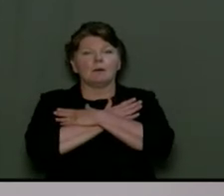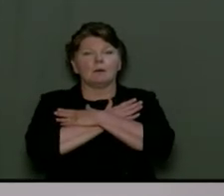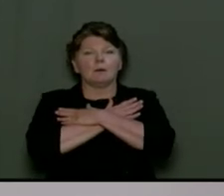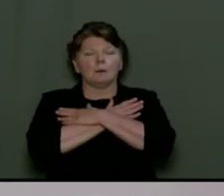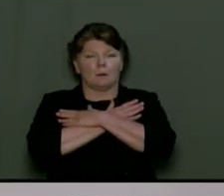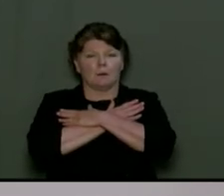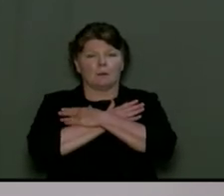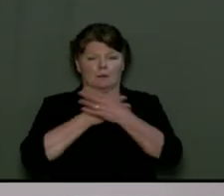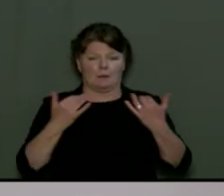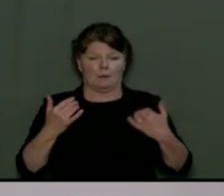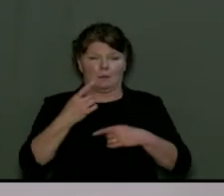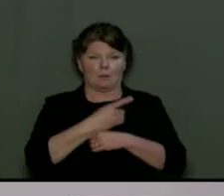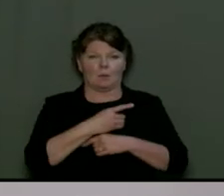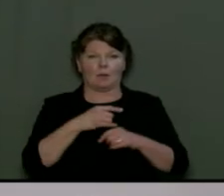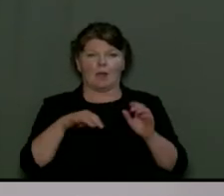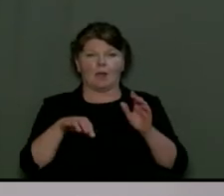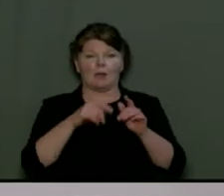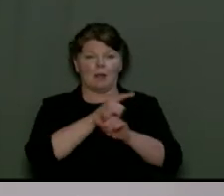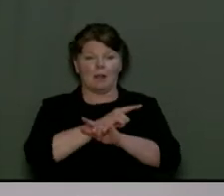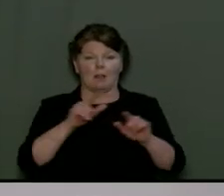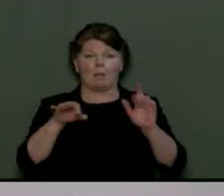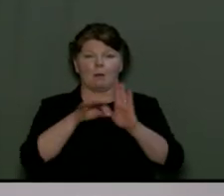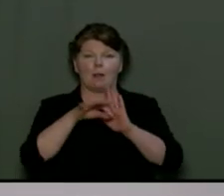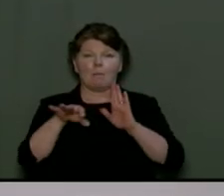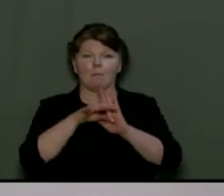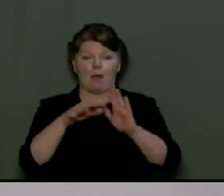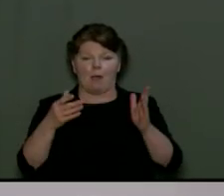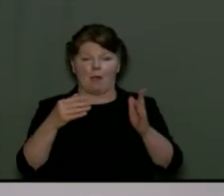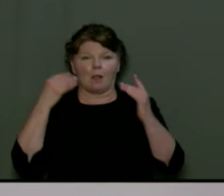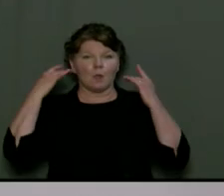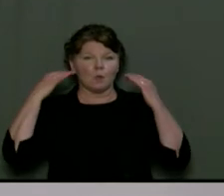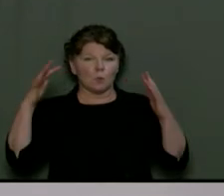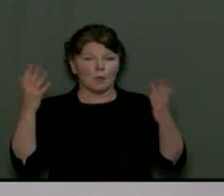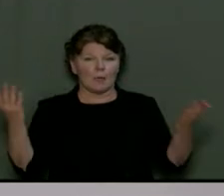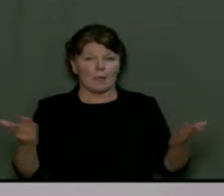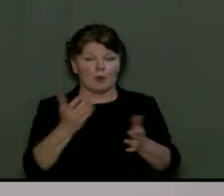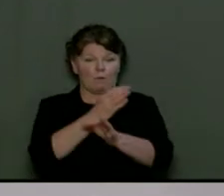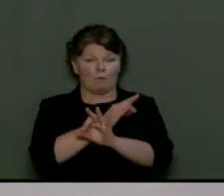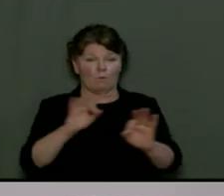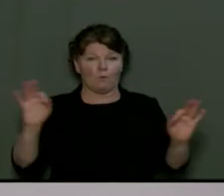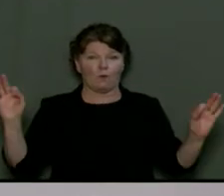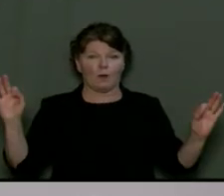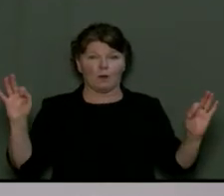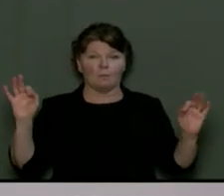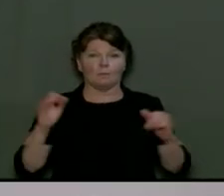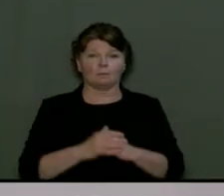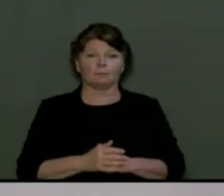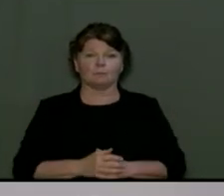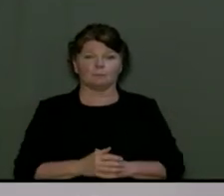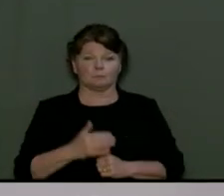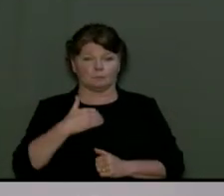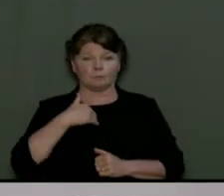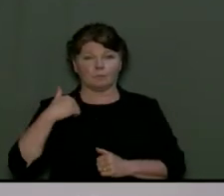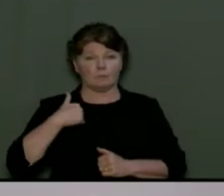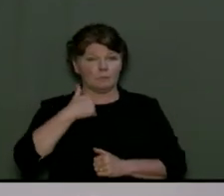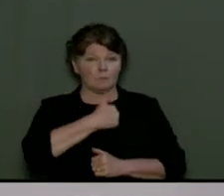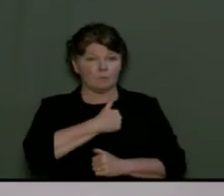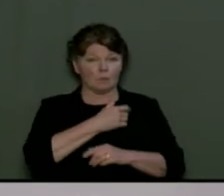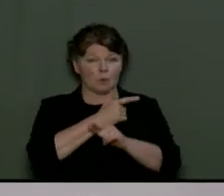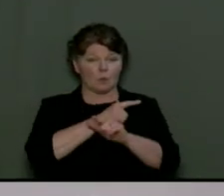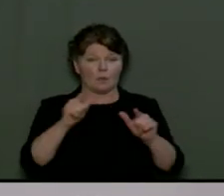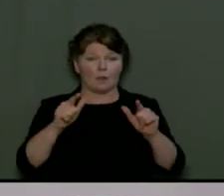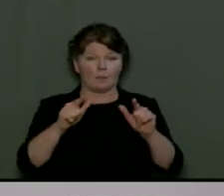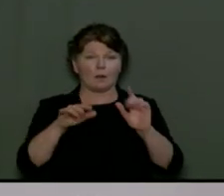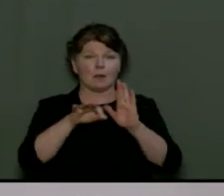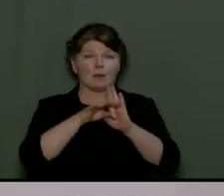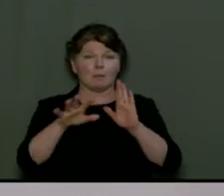Today, a Liberty Bell is ringing in our country. It's ringing out freedom. But we have our own Liberty Bell that is